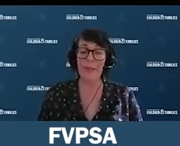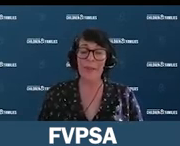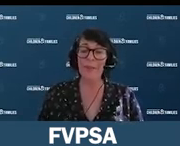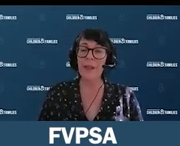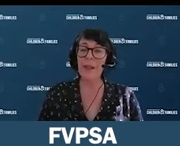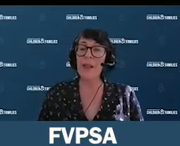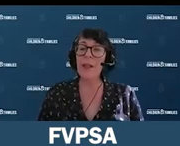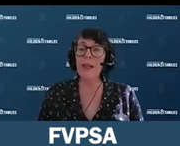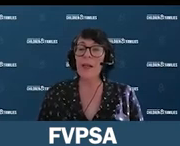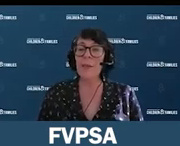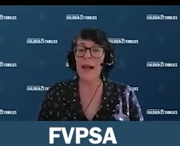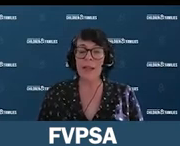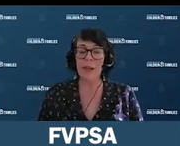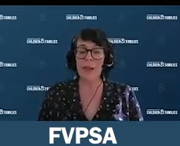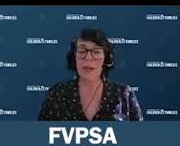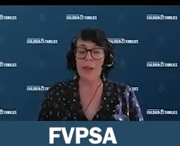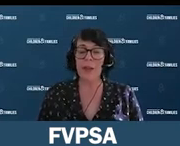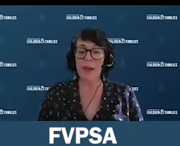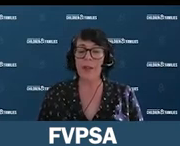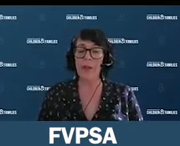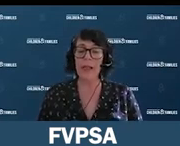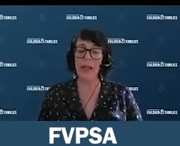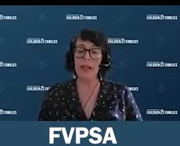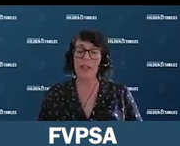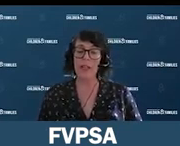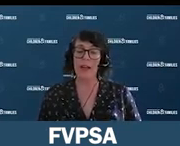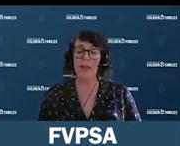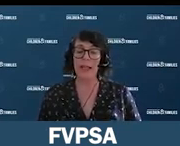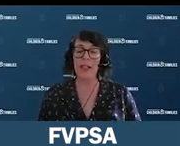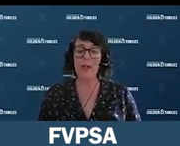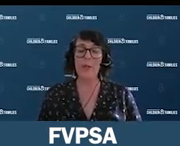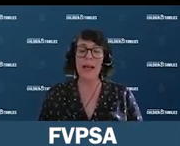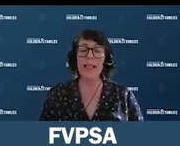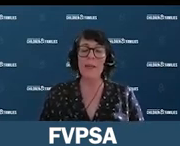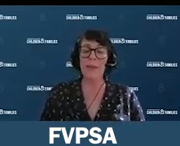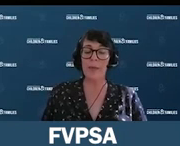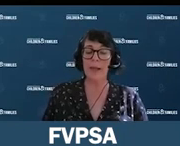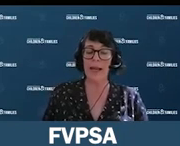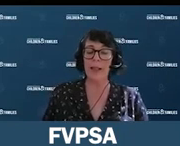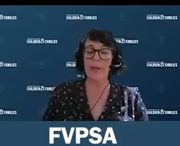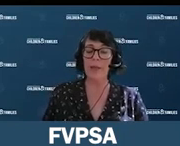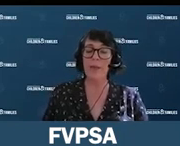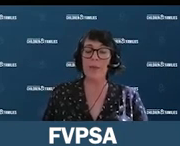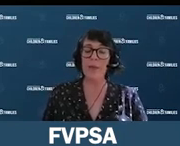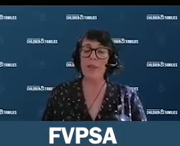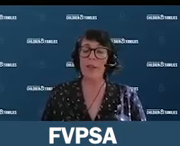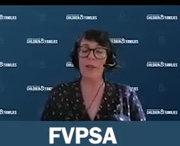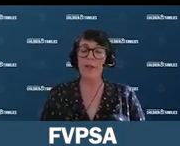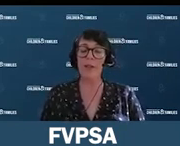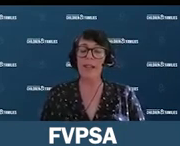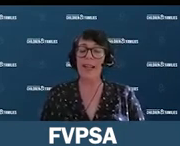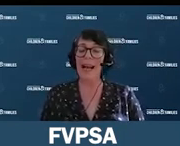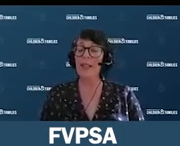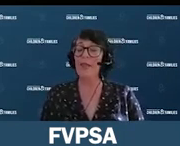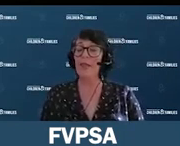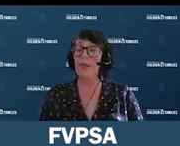confidentiality. So now I'm going to pass it over to Laura for a quick knowledge check related to when it's appropriate to approve the use